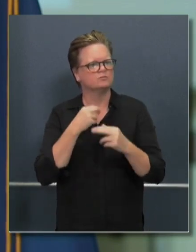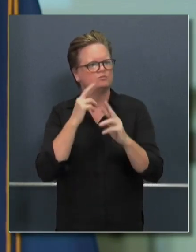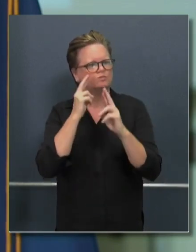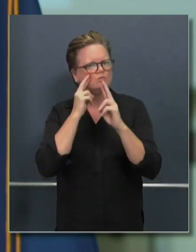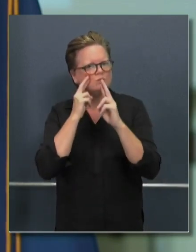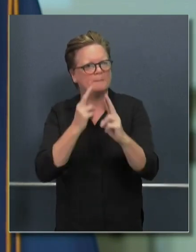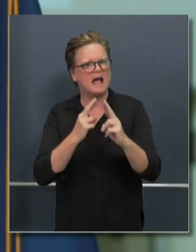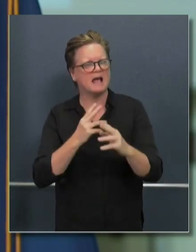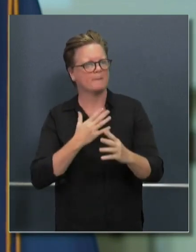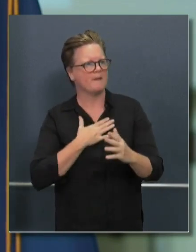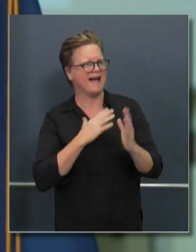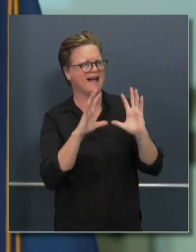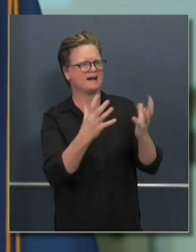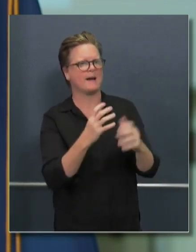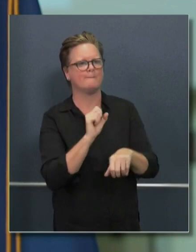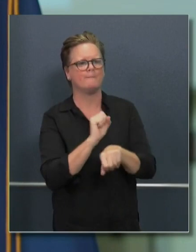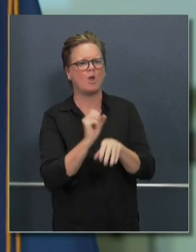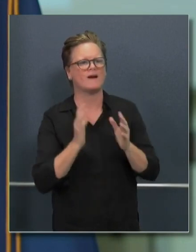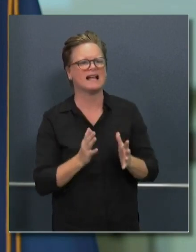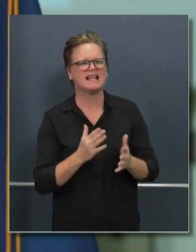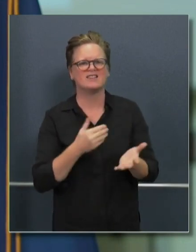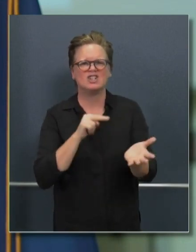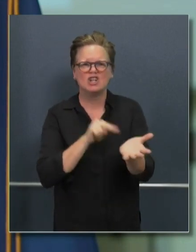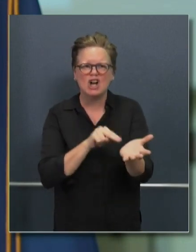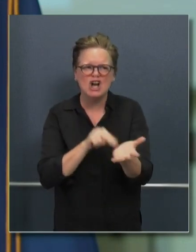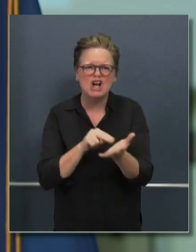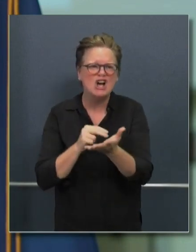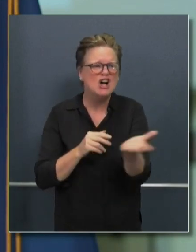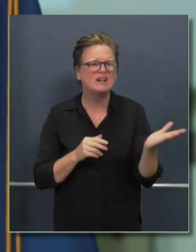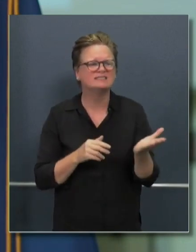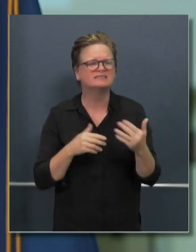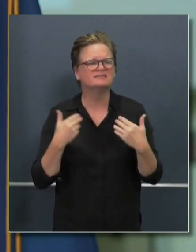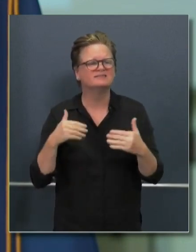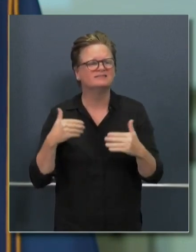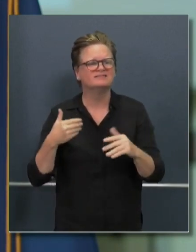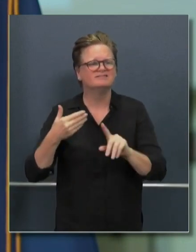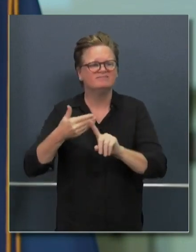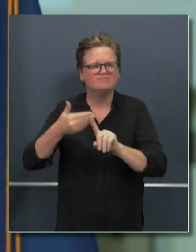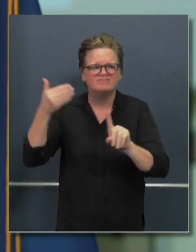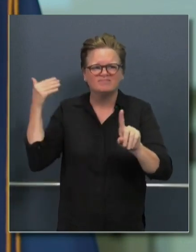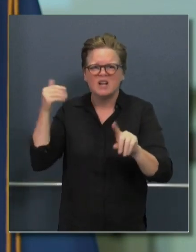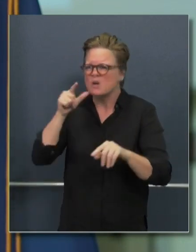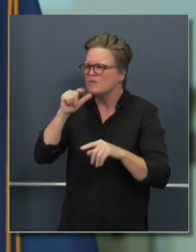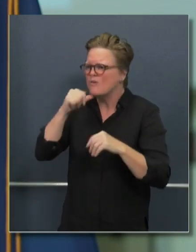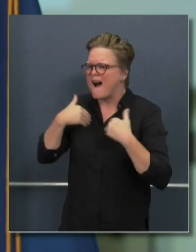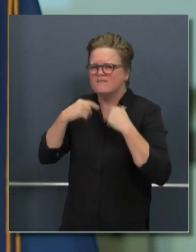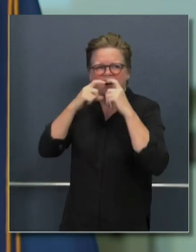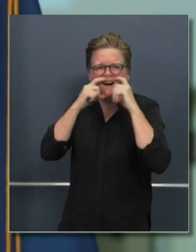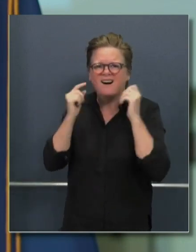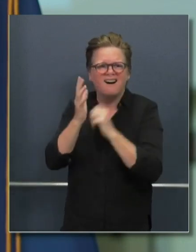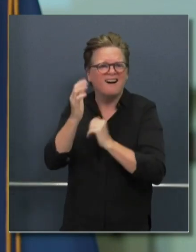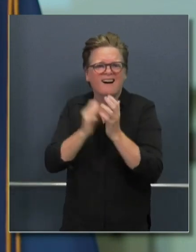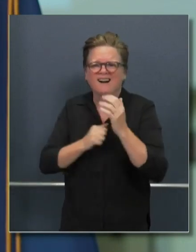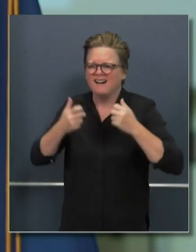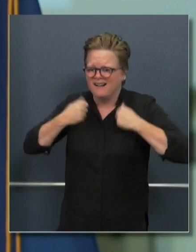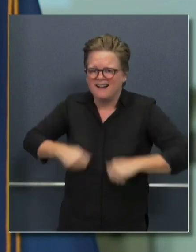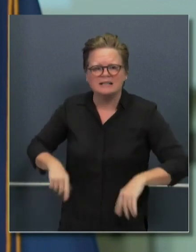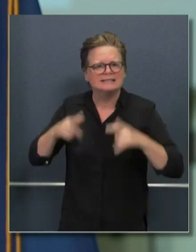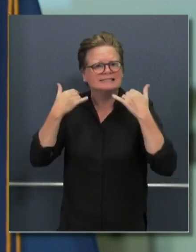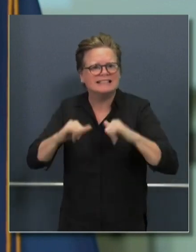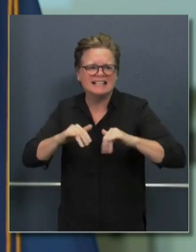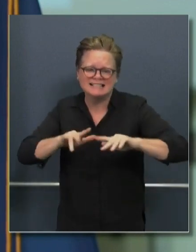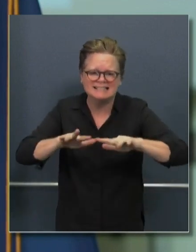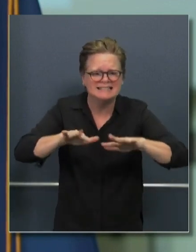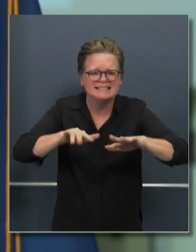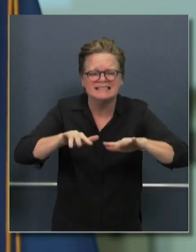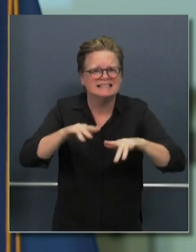our nurses that put their lives on the line early on in this pandemic. They did not have the PPE that we are going to make sure they have